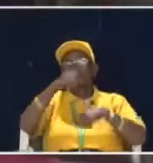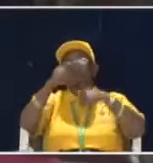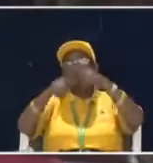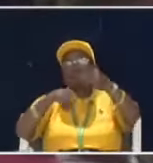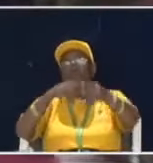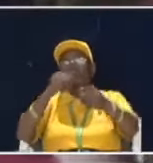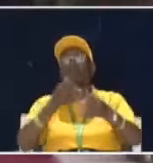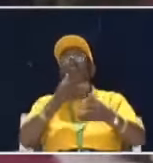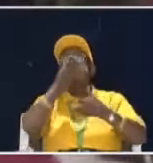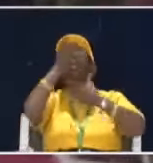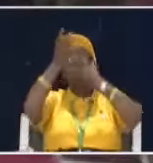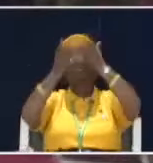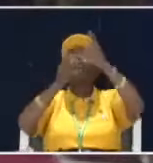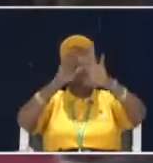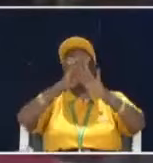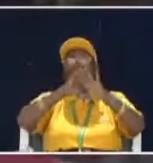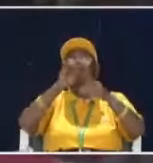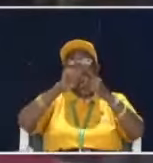He will answer you.